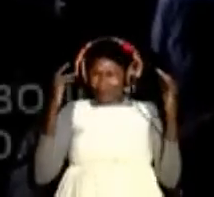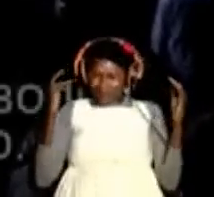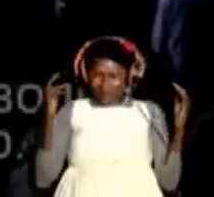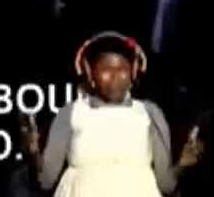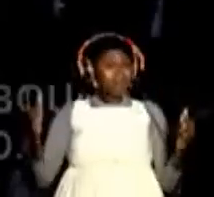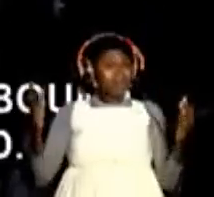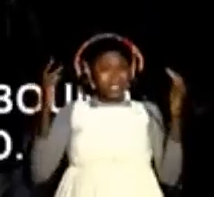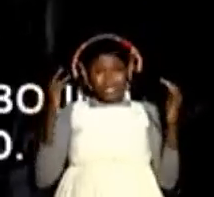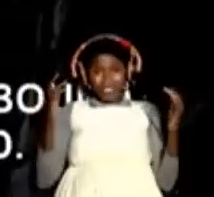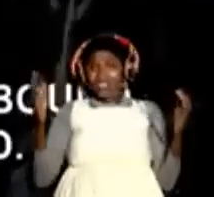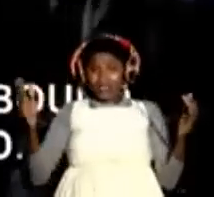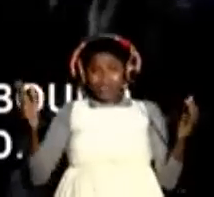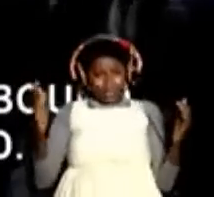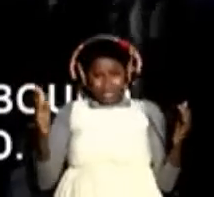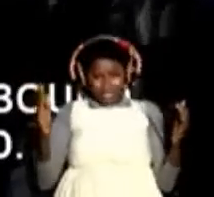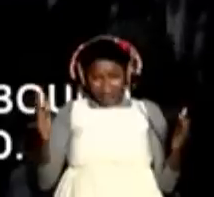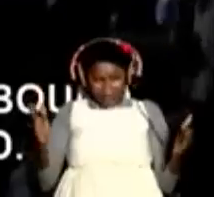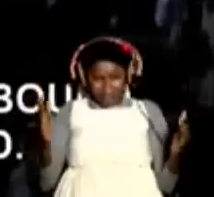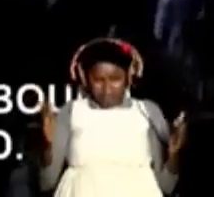higher ground.